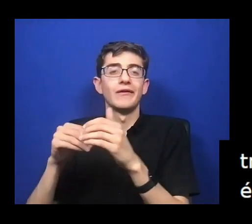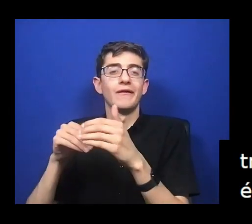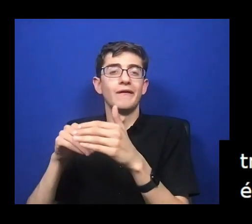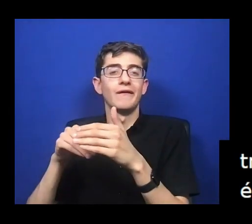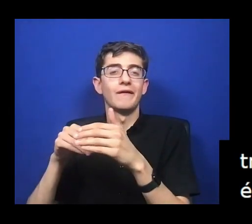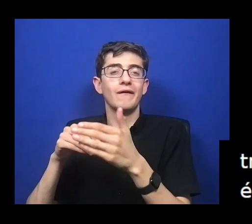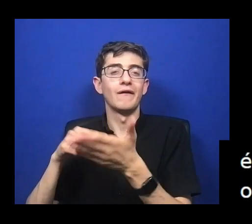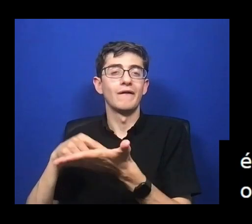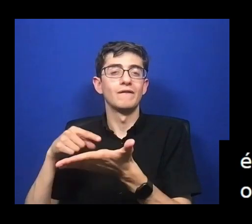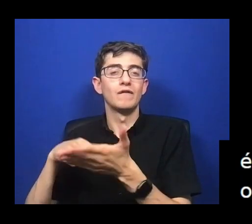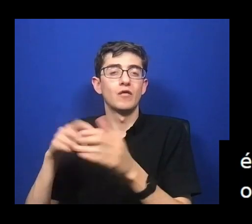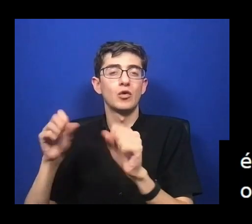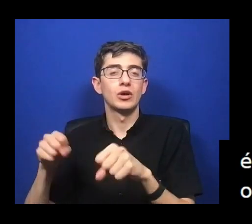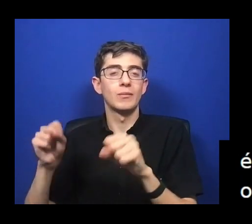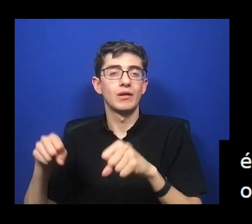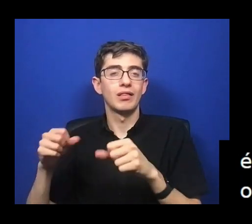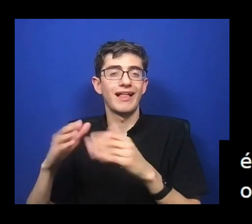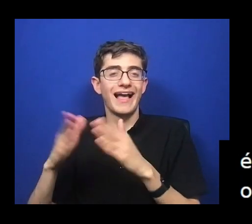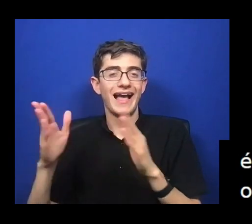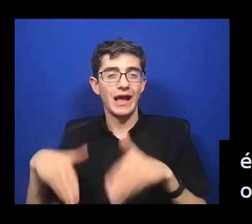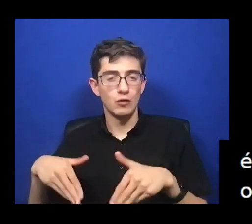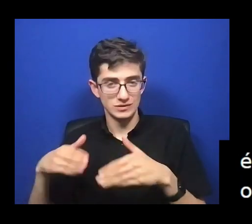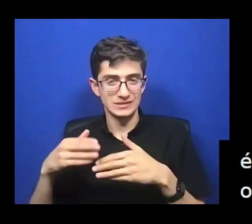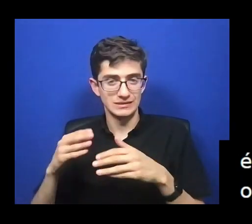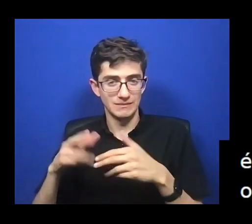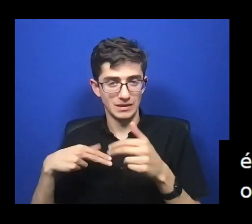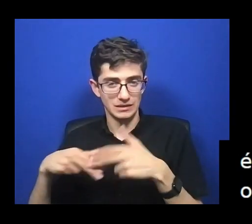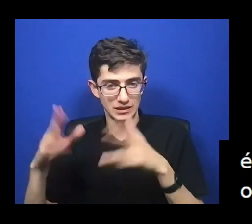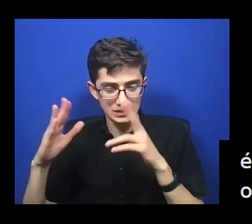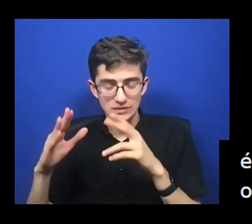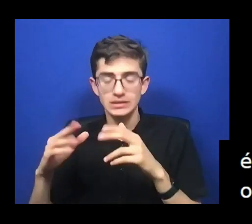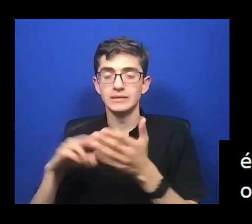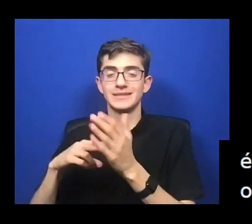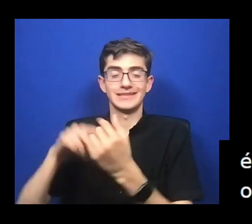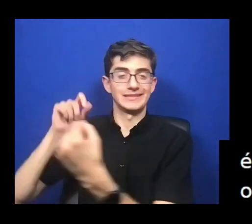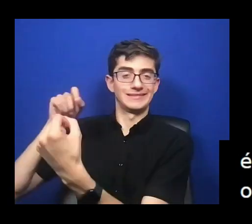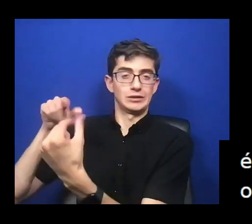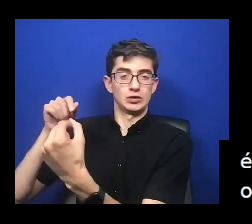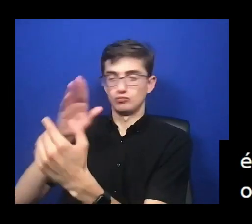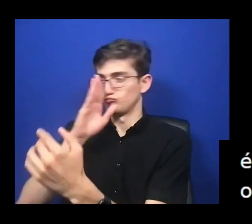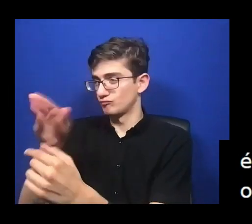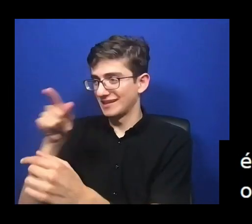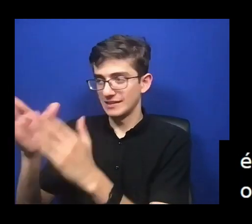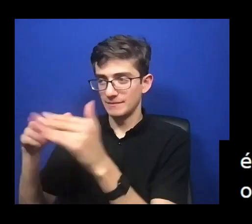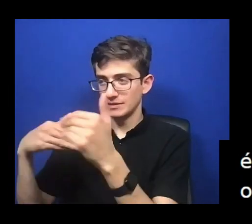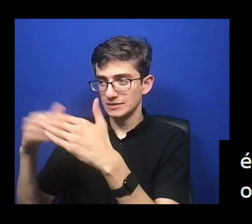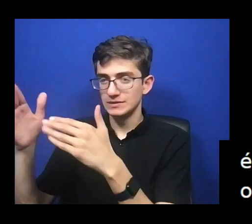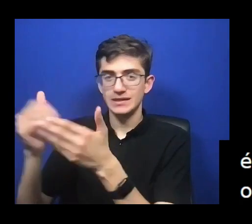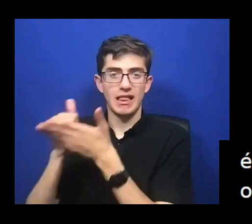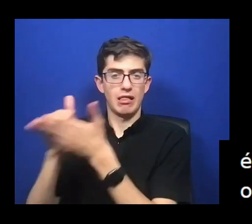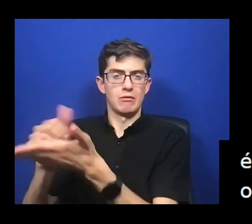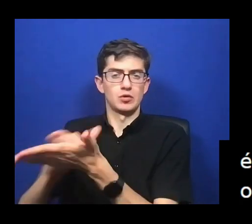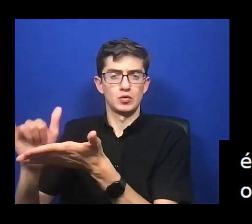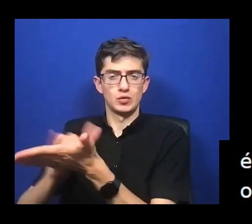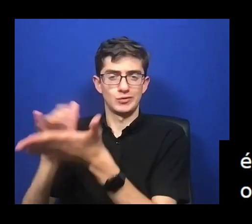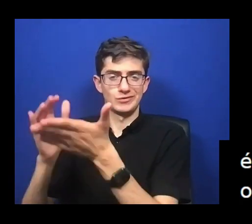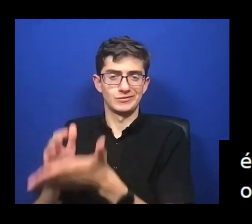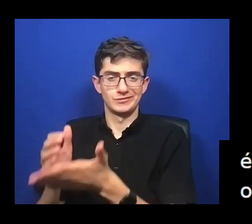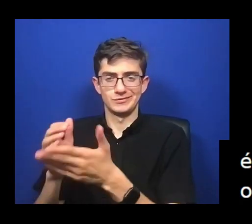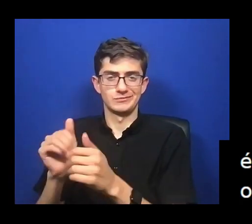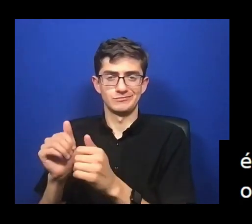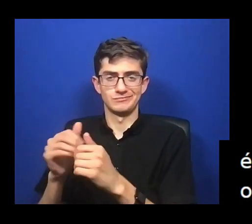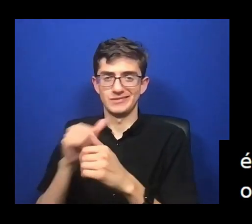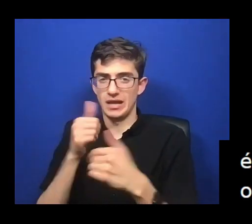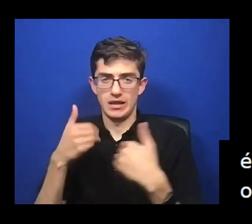broadcast the signal directly in those buildings so that New Yorkers won't necessarily have any barriers or